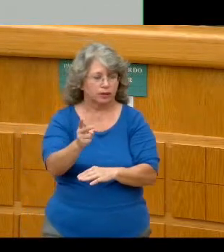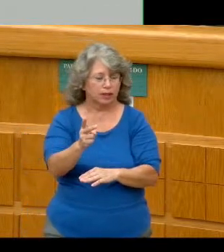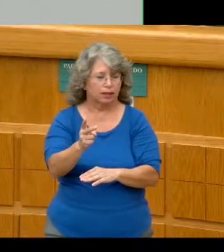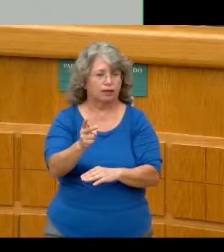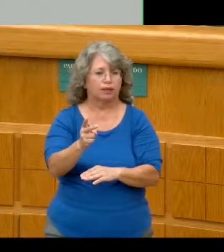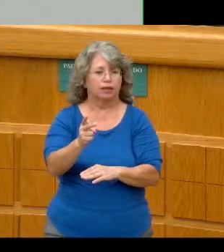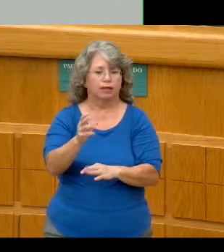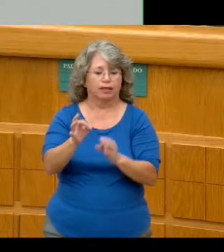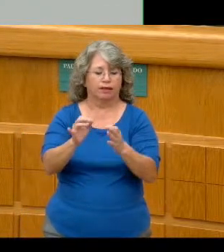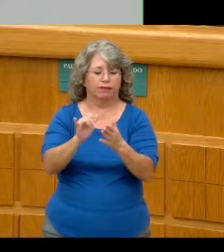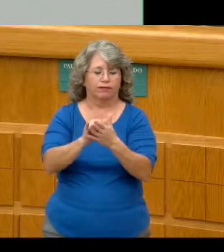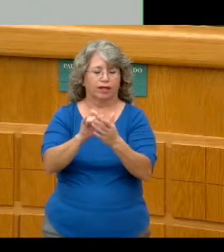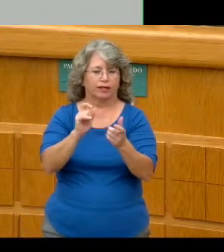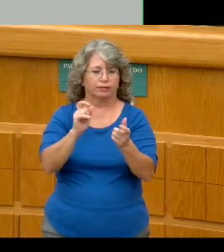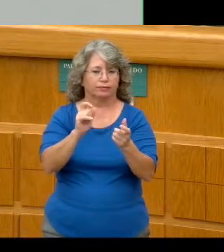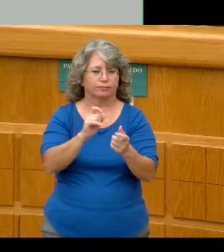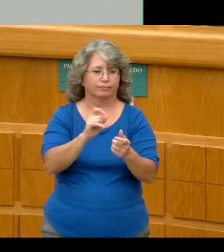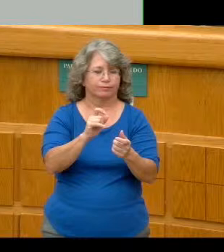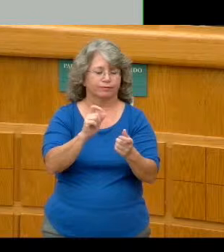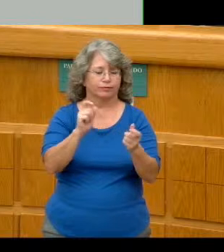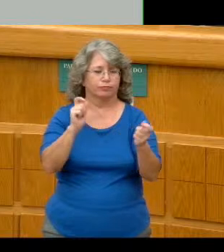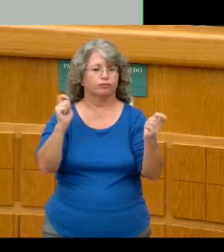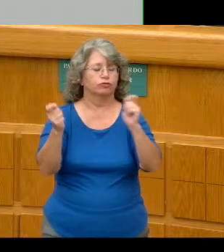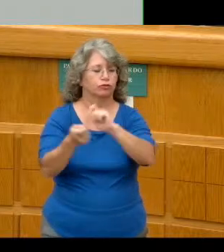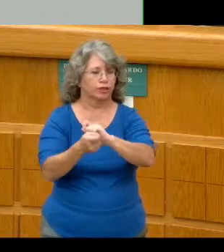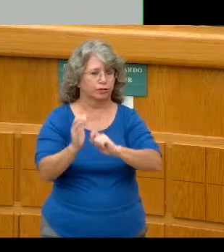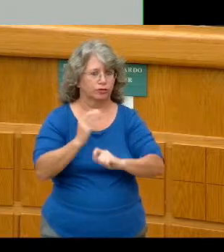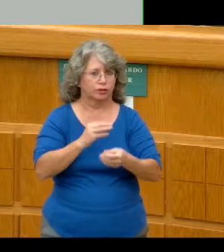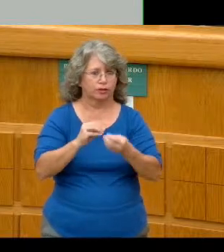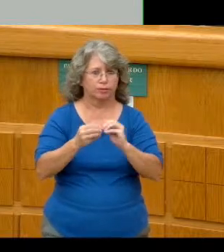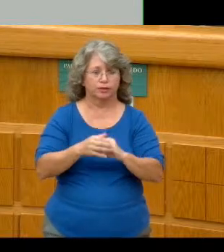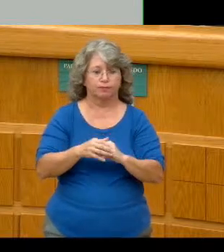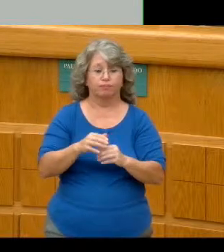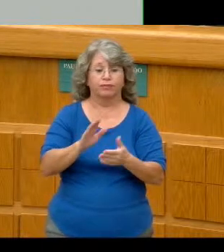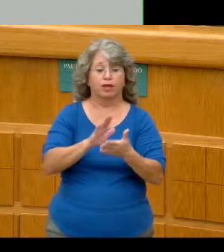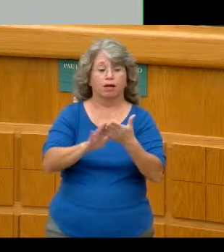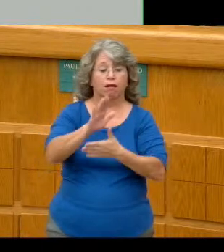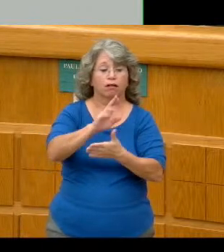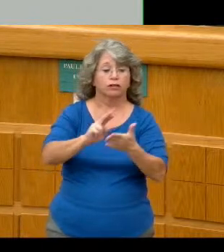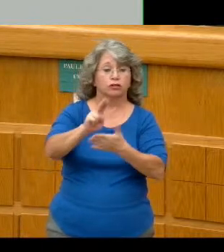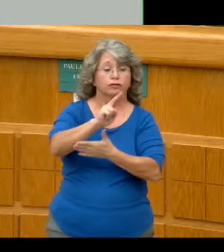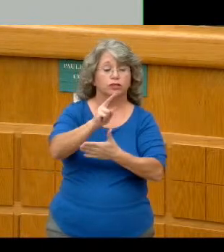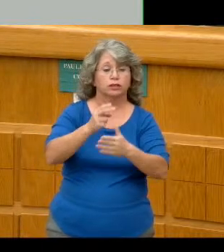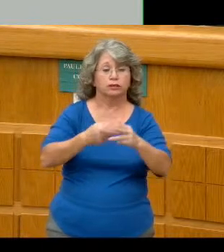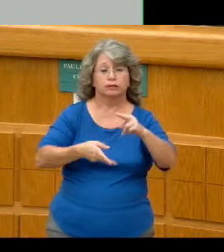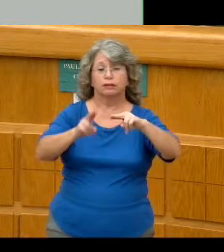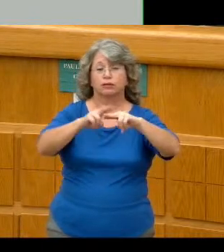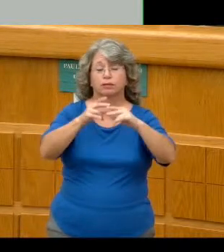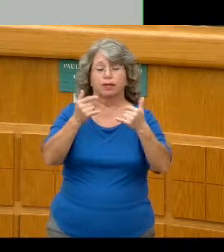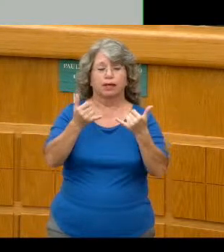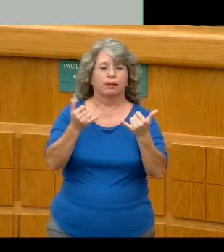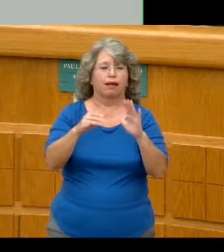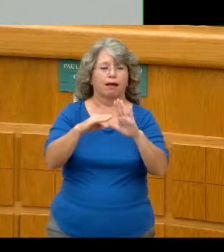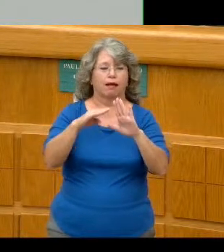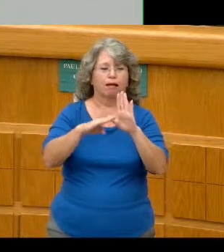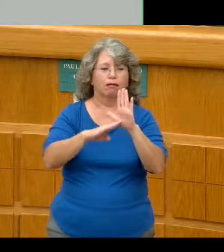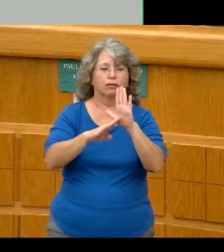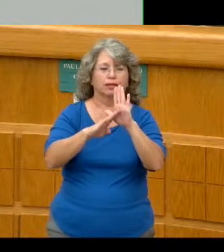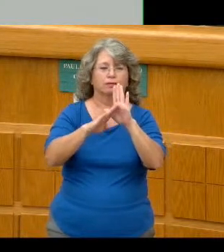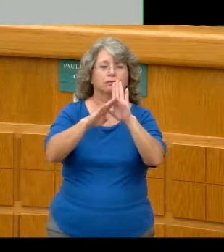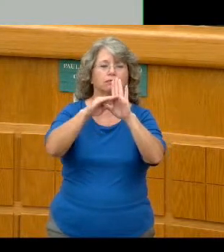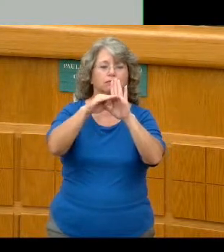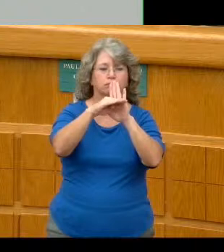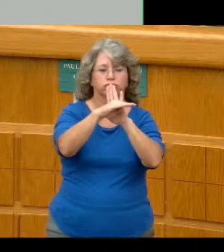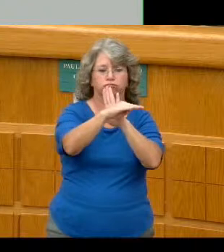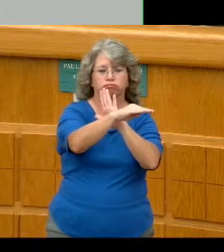from 25% to 50% will have. The universities went up, but are now leveled off, and it kind of makes sense. We don't